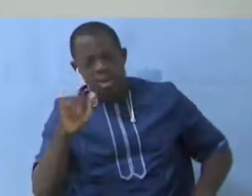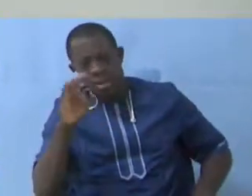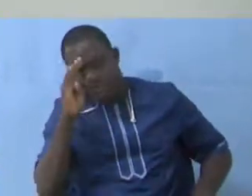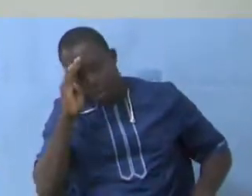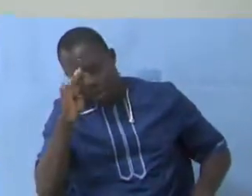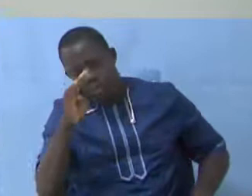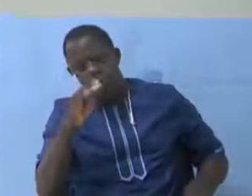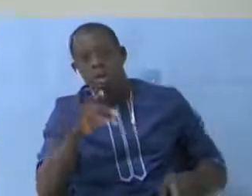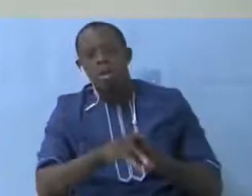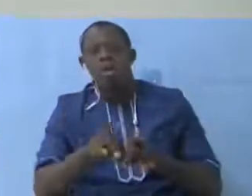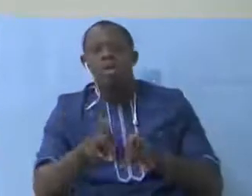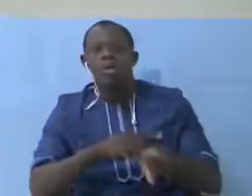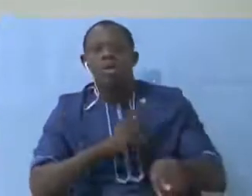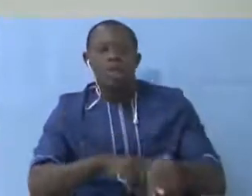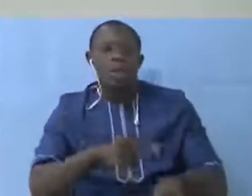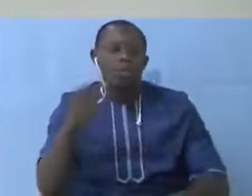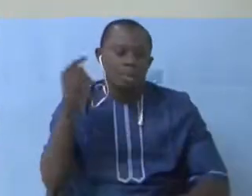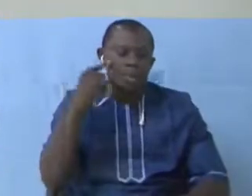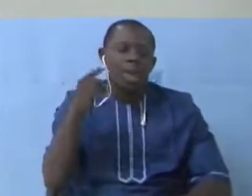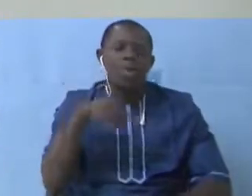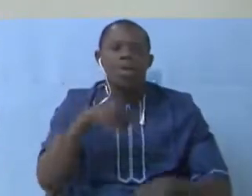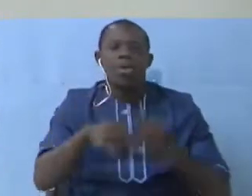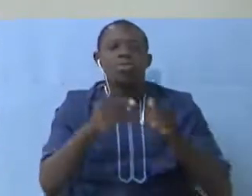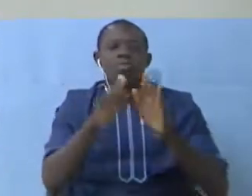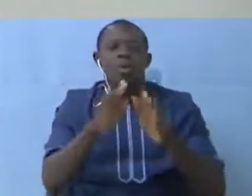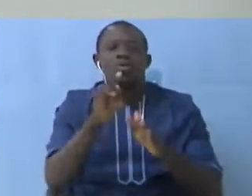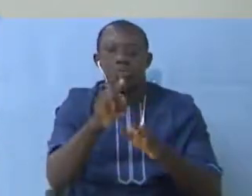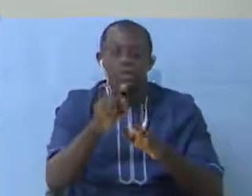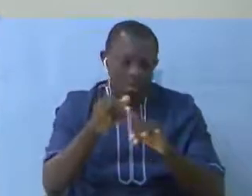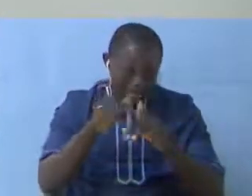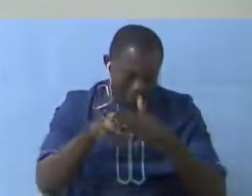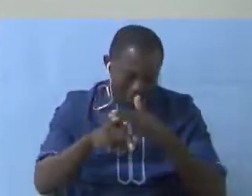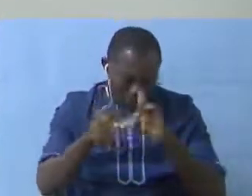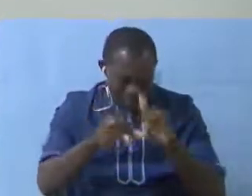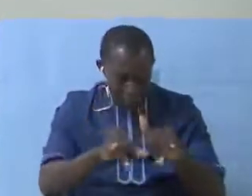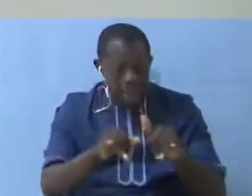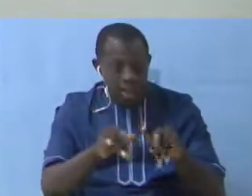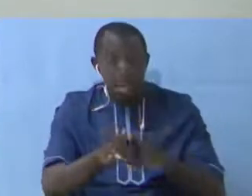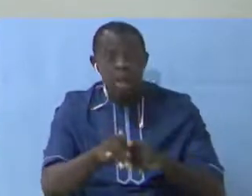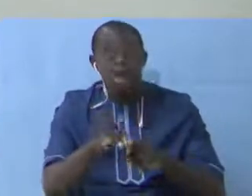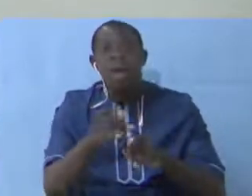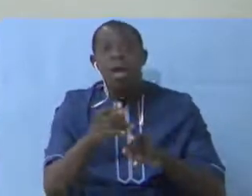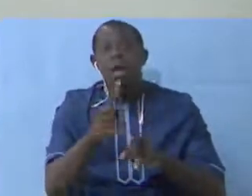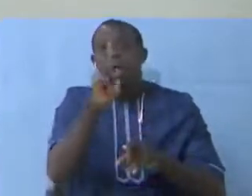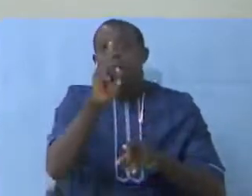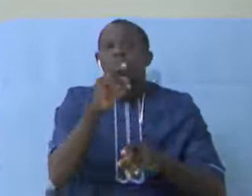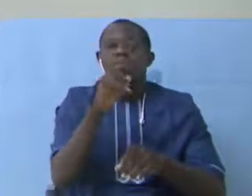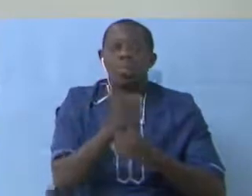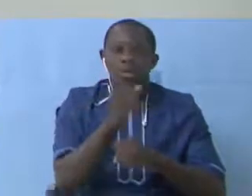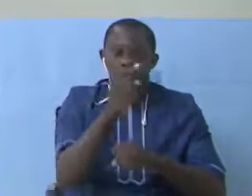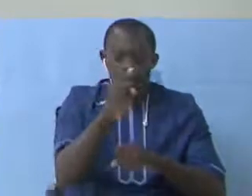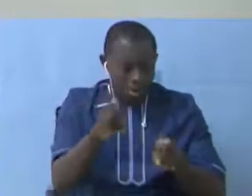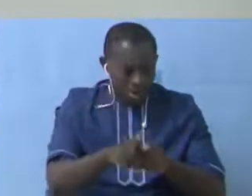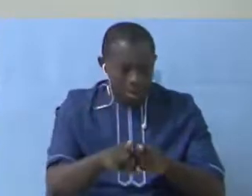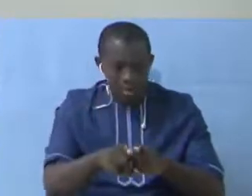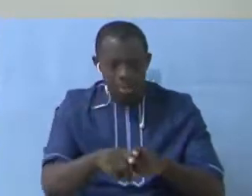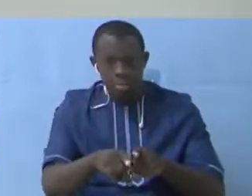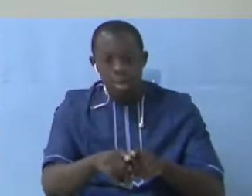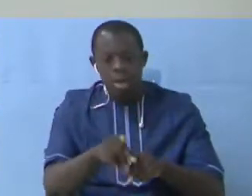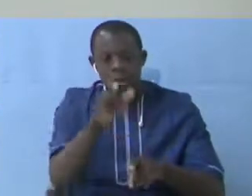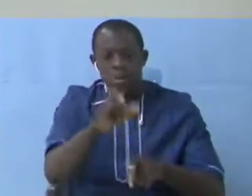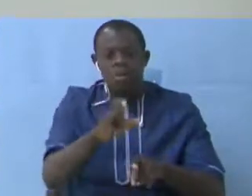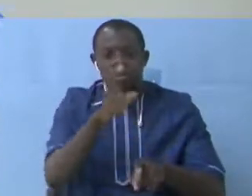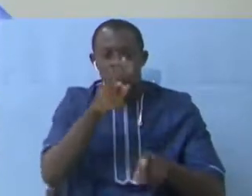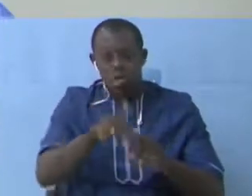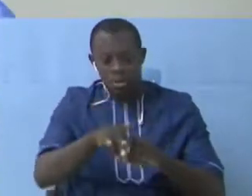yàlla def la defoon njaayaan ci biir teen ku bugg a daanu rek daanu si sa kaw nga génne ko mu ngi meloon